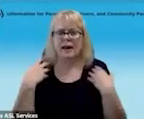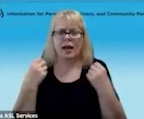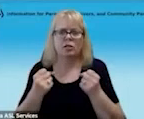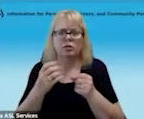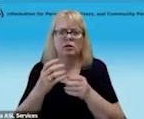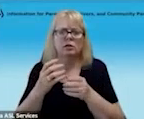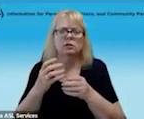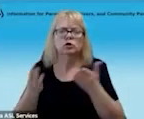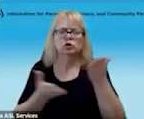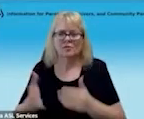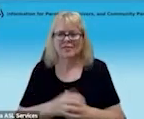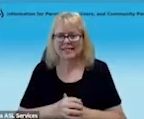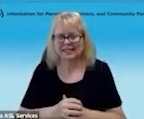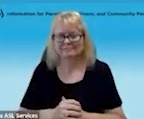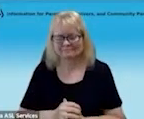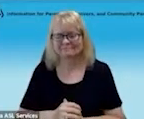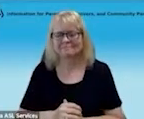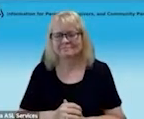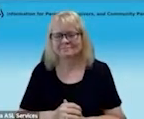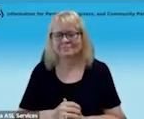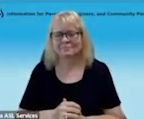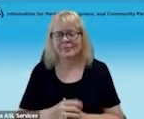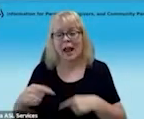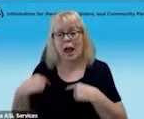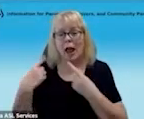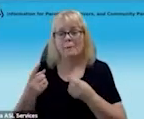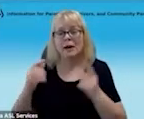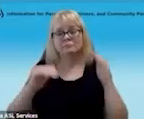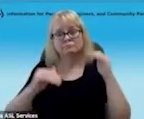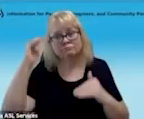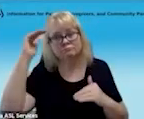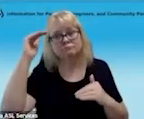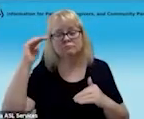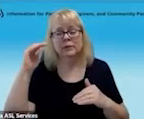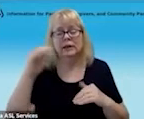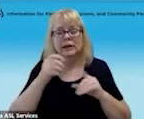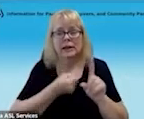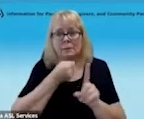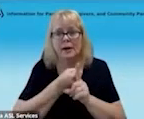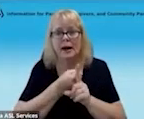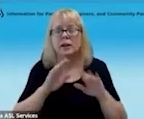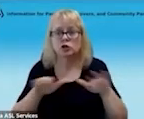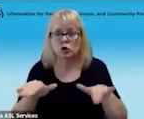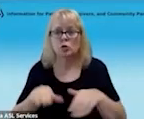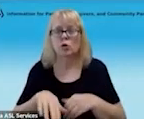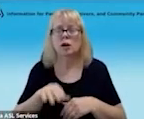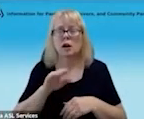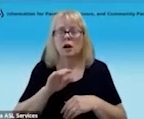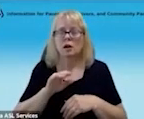including protection of our elders and our focus on community, has really resonated within the Indian Health Service. Next slide,